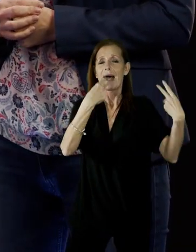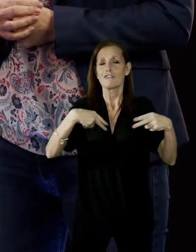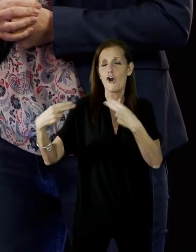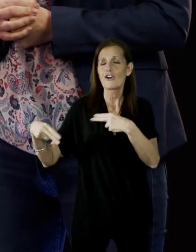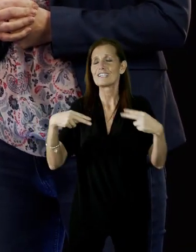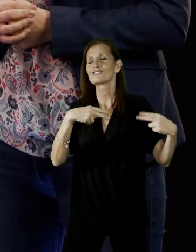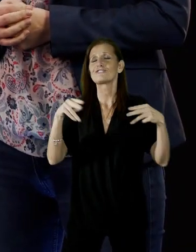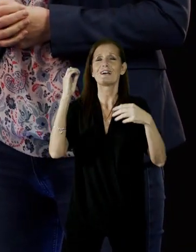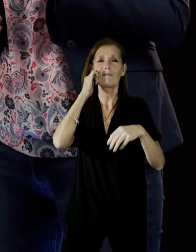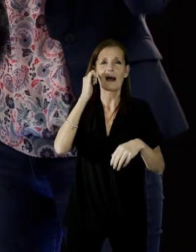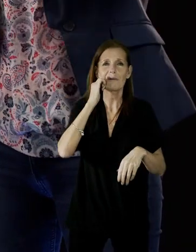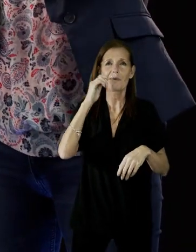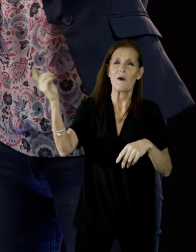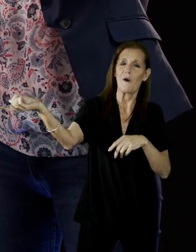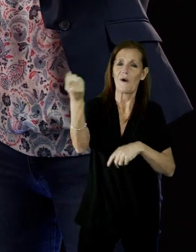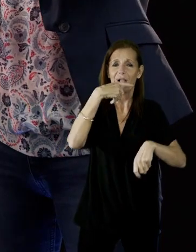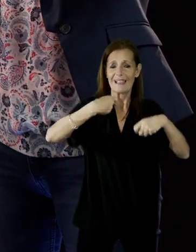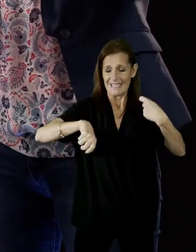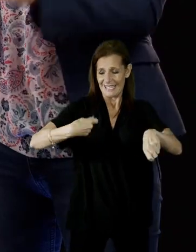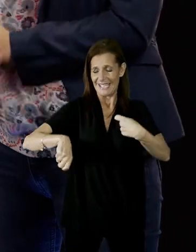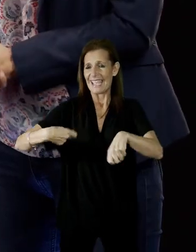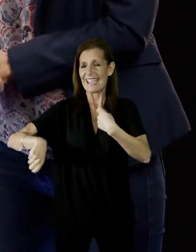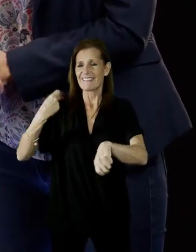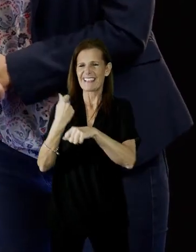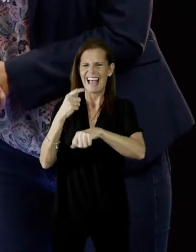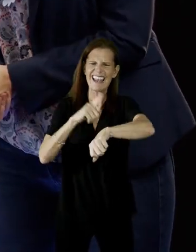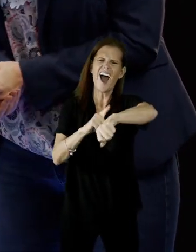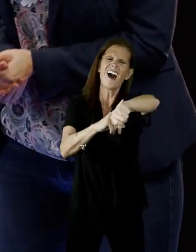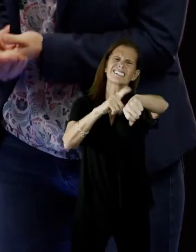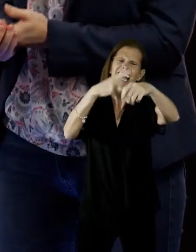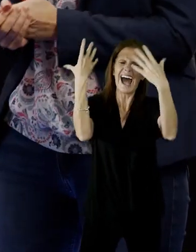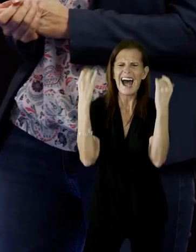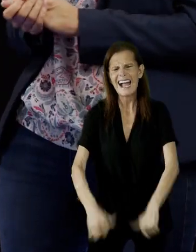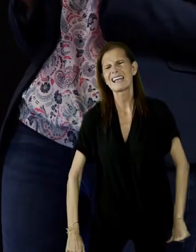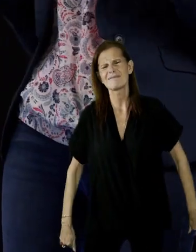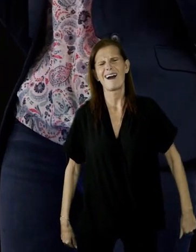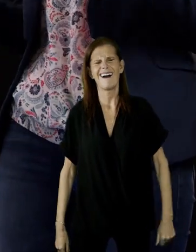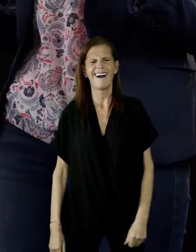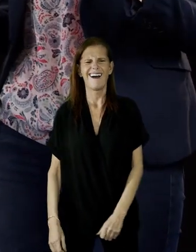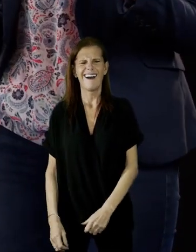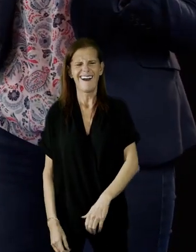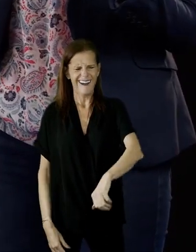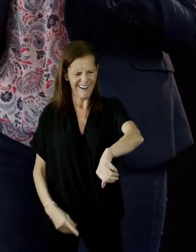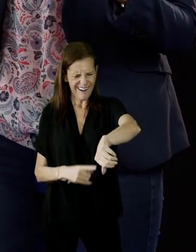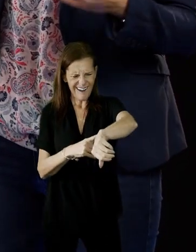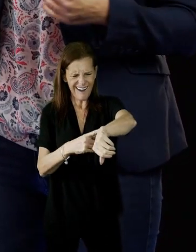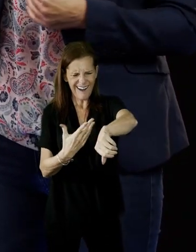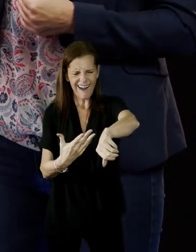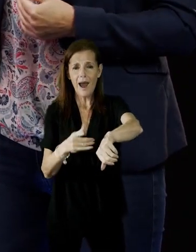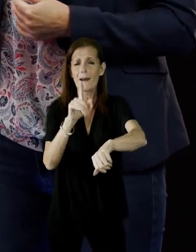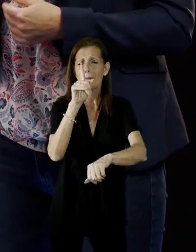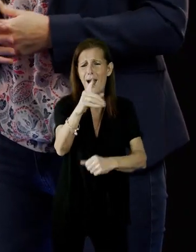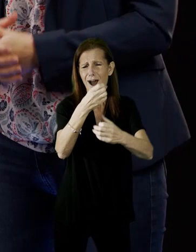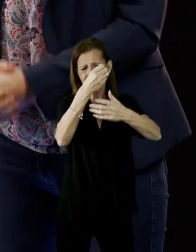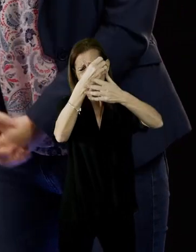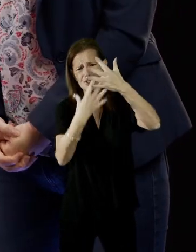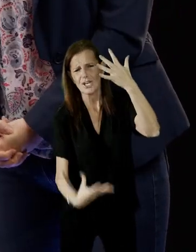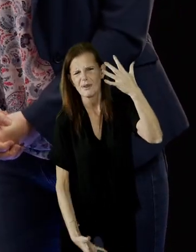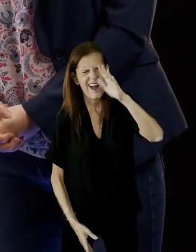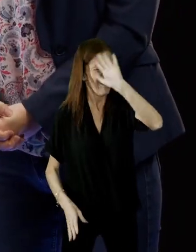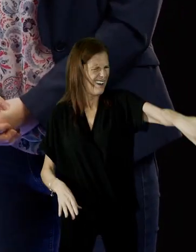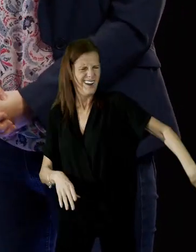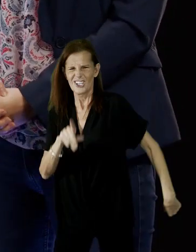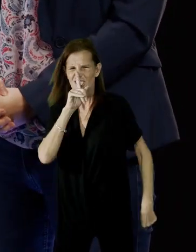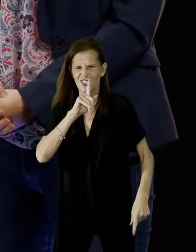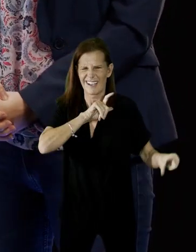brought Evelyn Glennie to the... Oh no! A minute, but we've got so much more to go through. Let's just keep going. I think we carry on. Keep